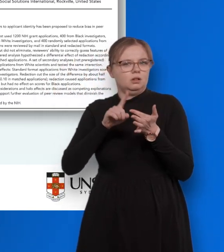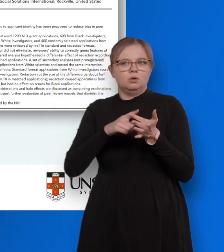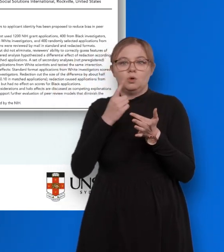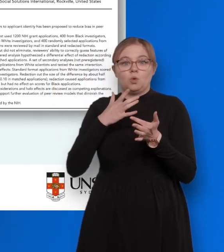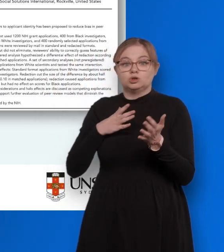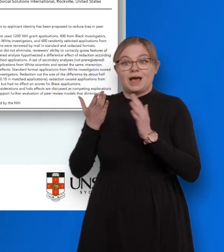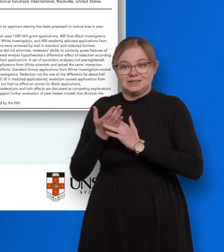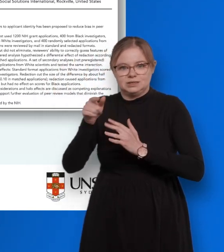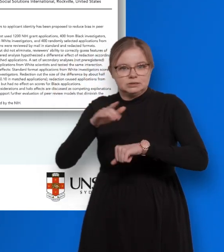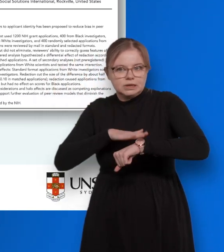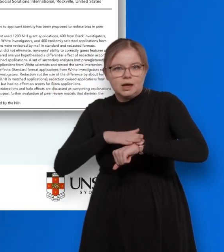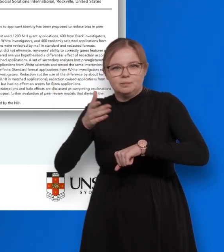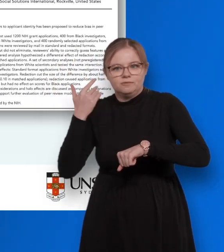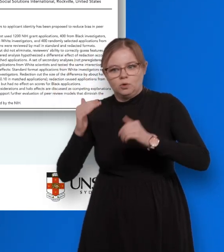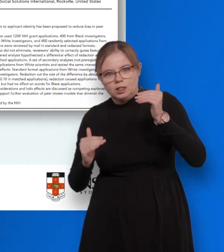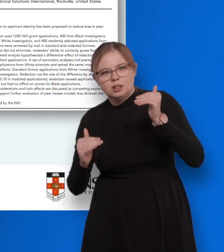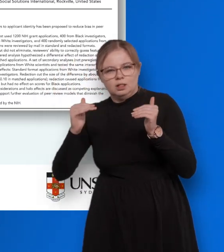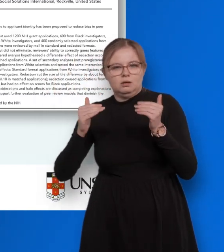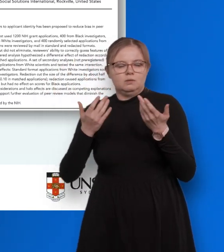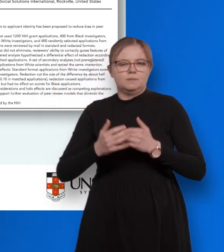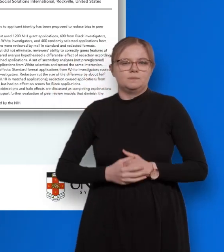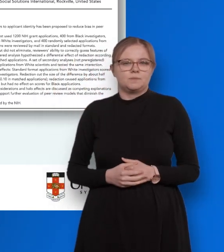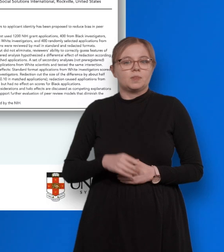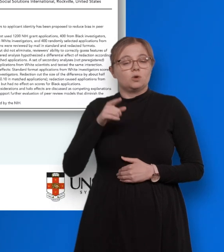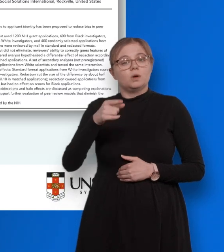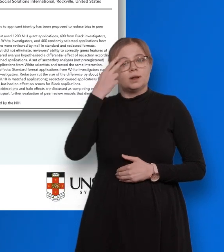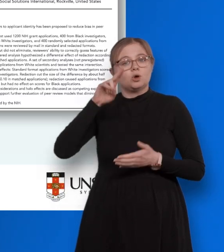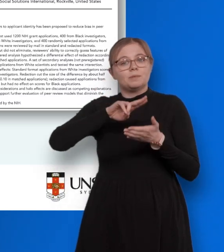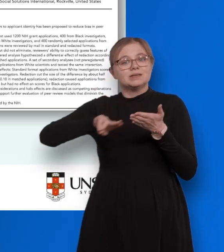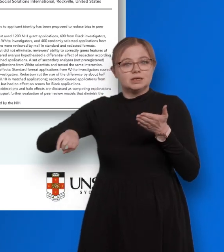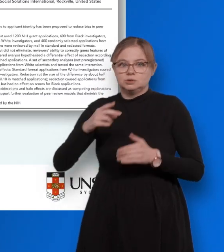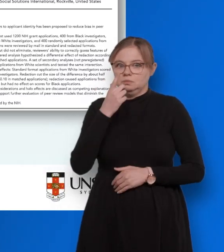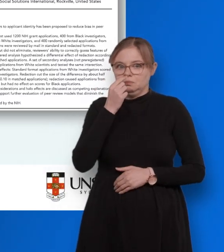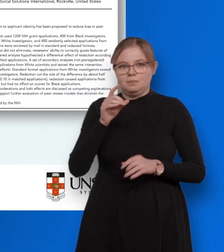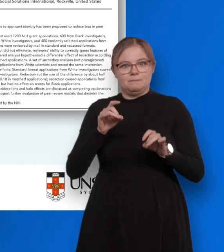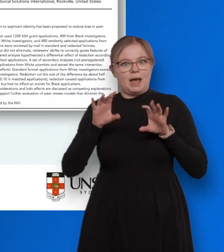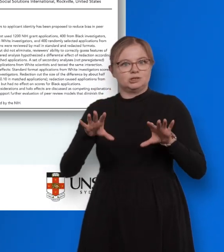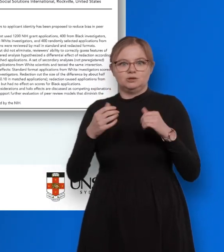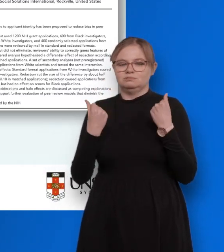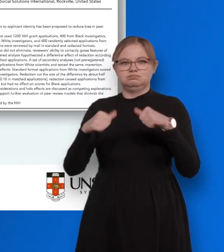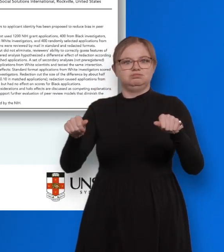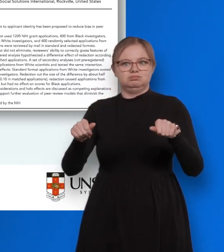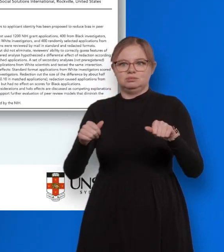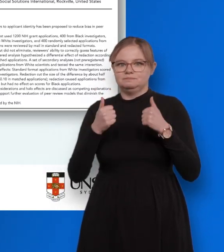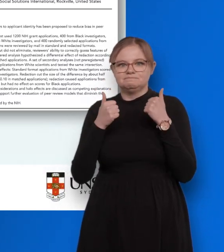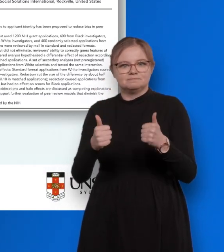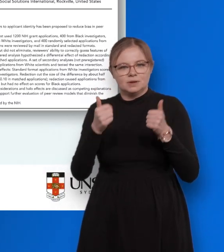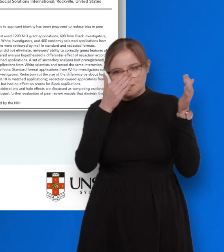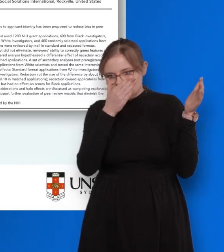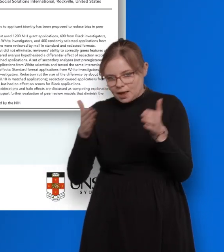context of this, it seems like perhaps anonymization could be kind of the magic trick. Like, let's sort out how to do that